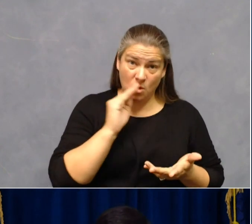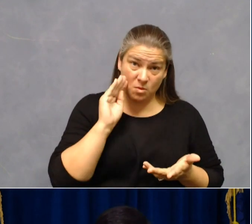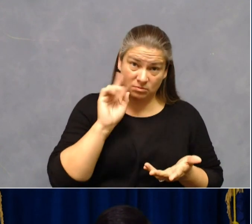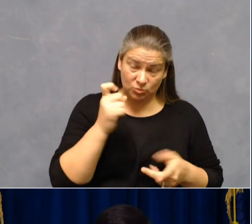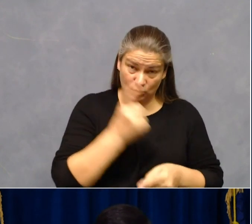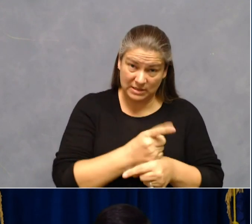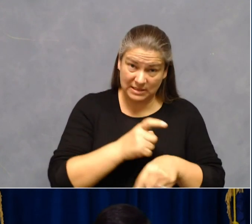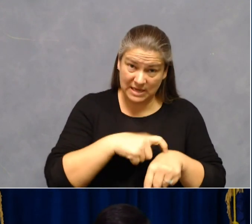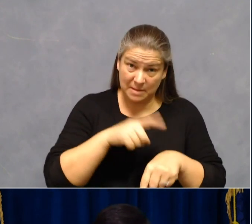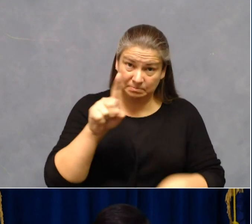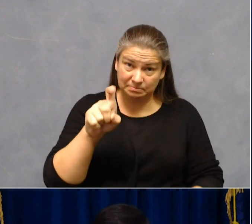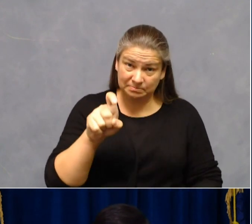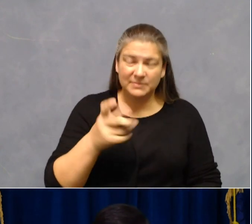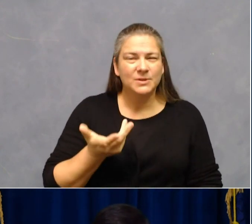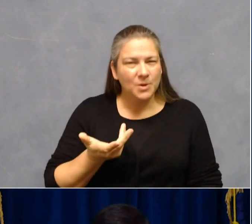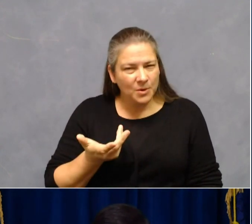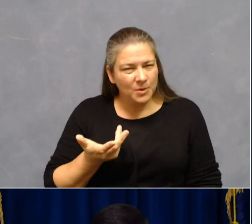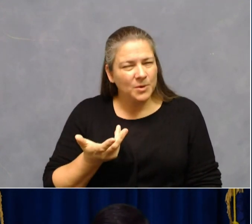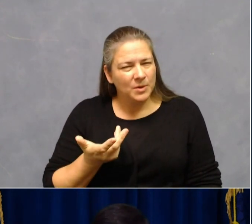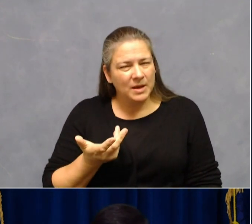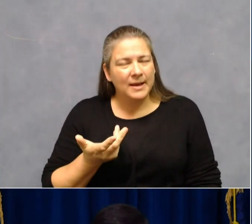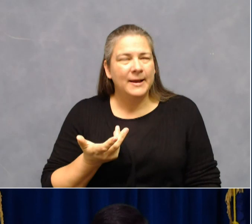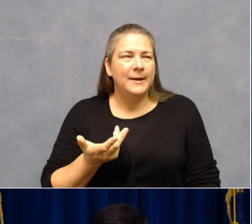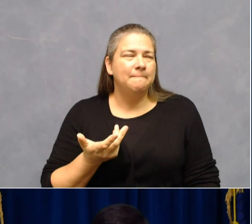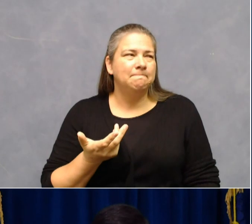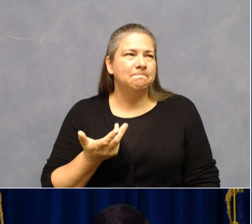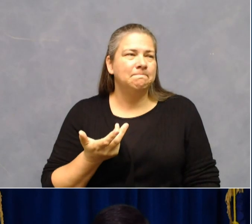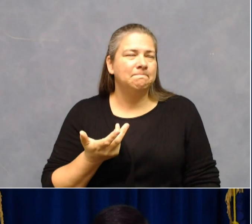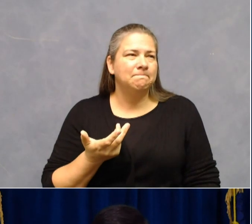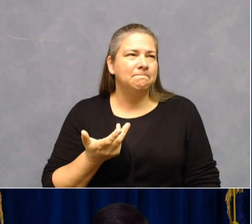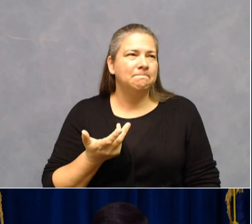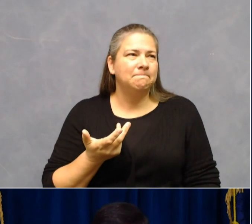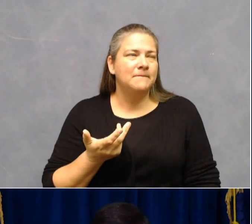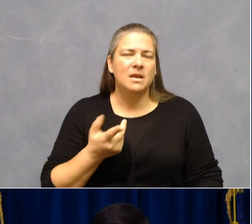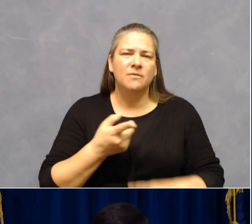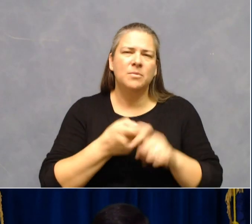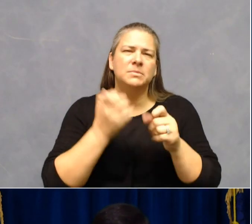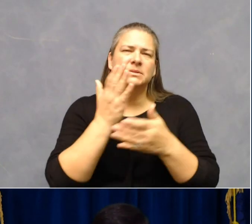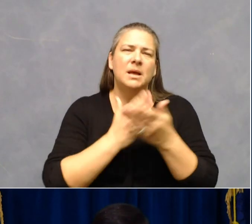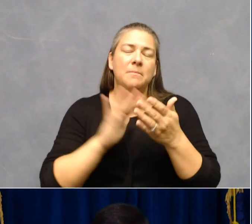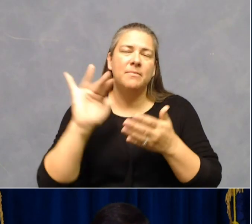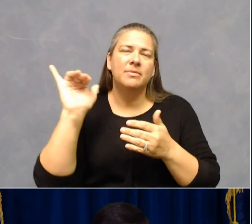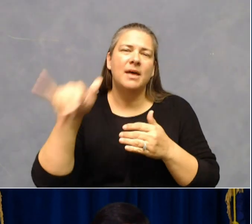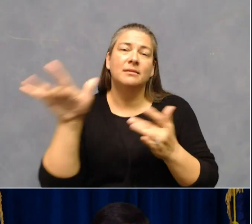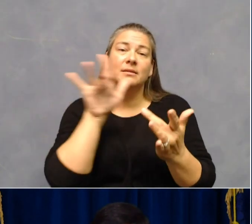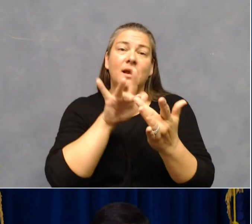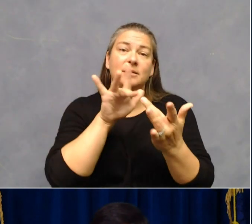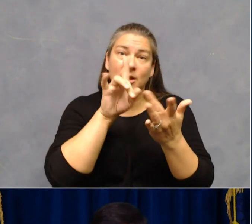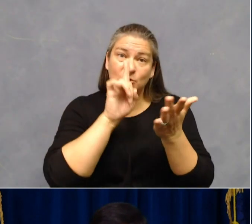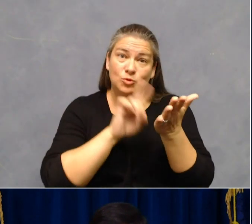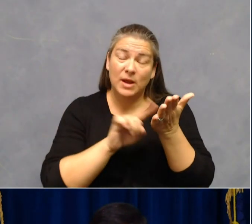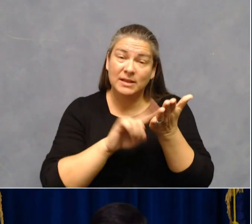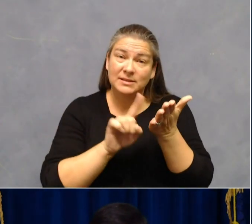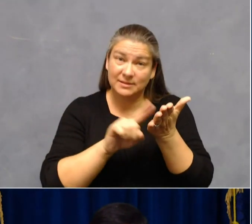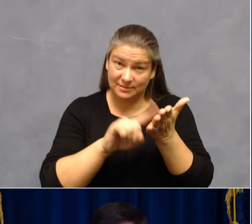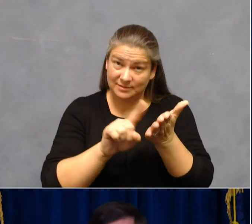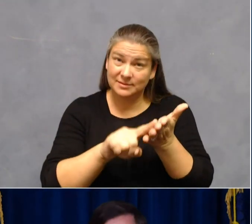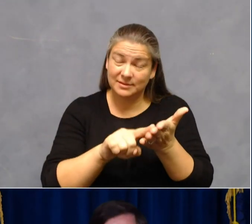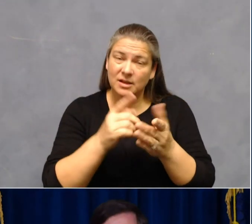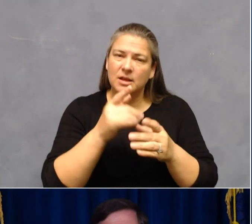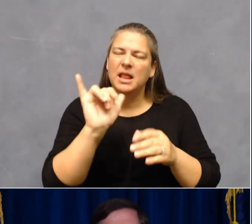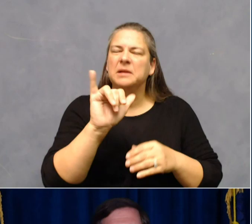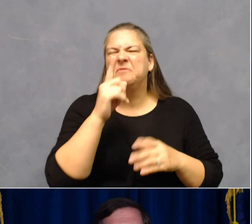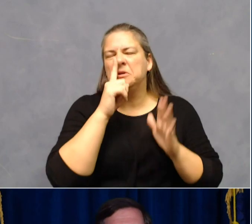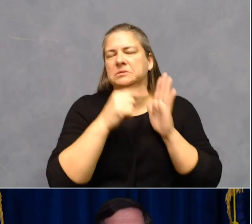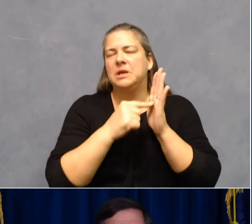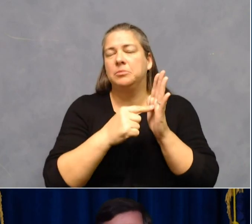So just from some of the contact tracing we've seen, just a few examples from September and October,